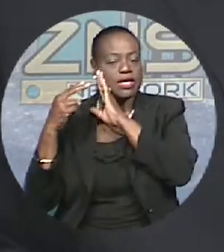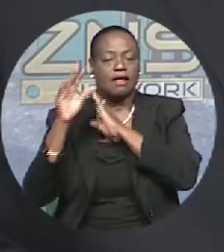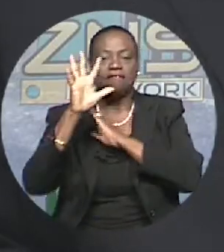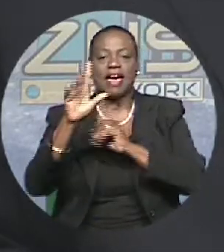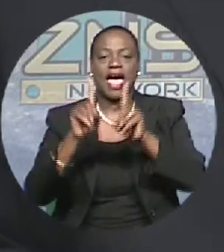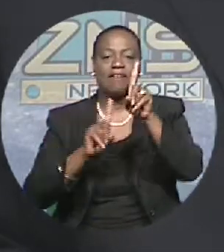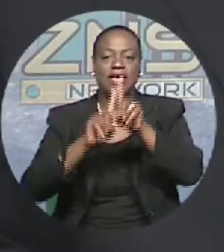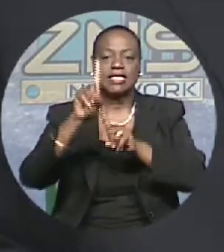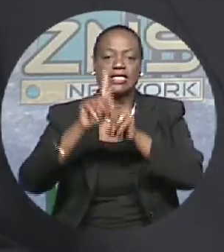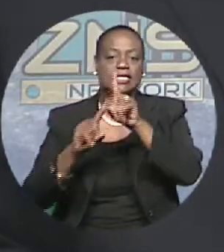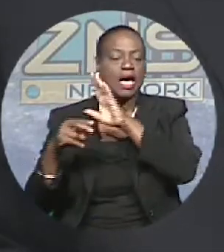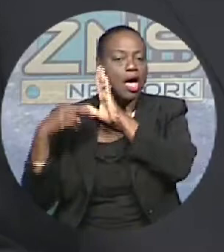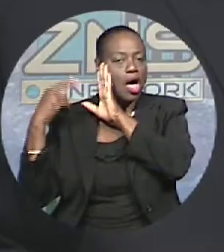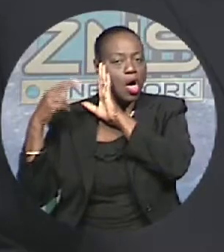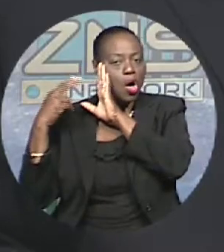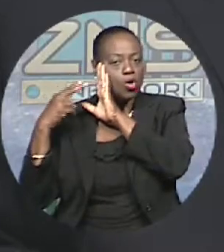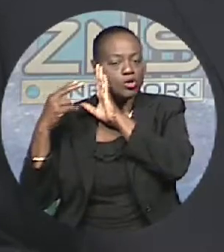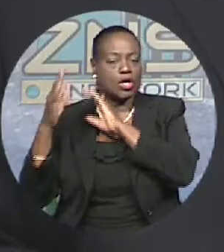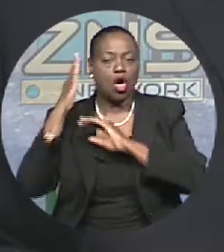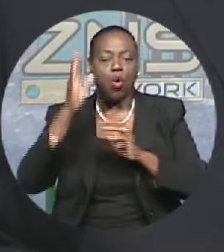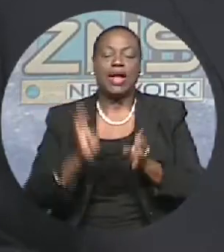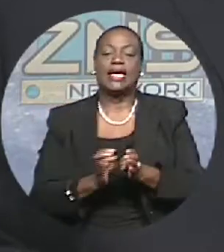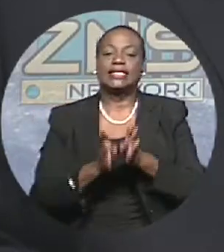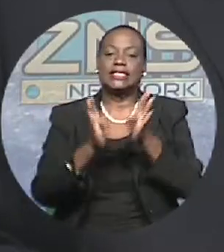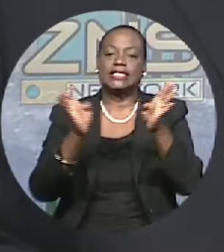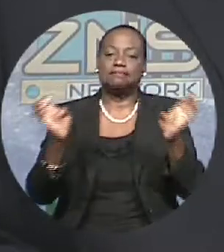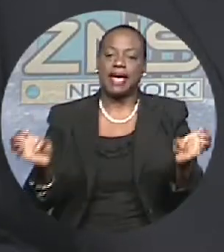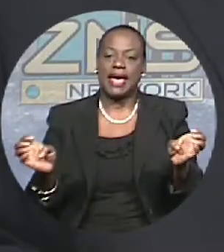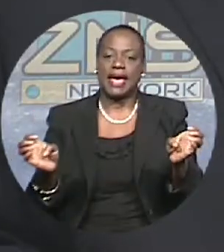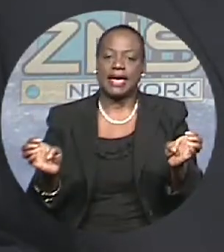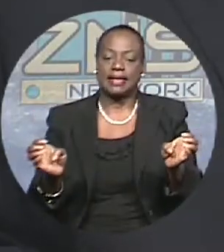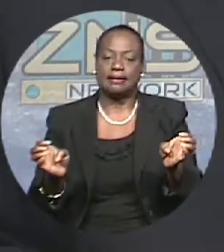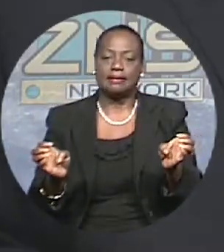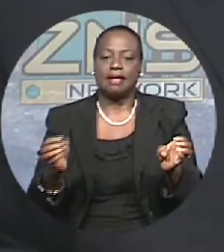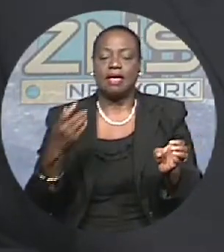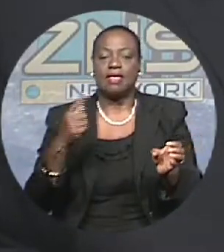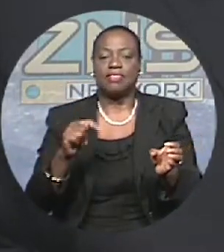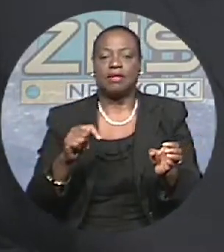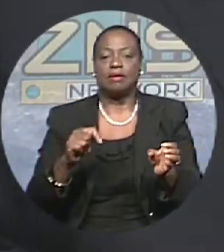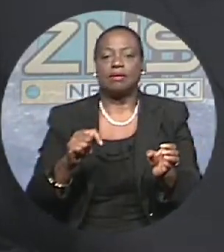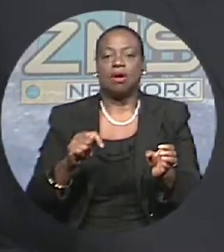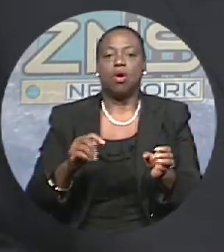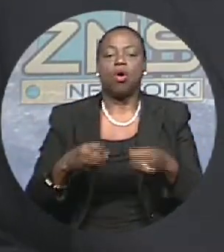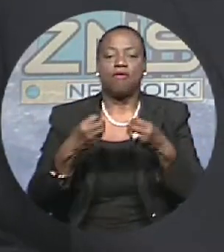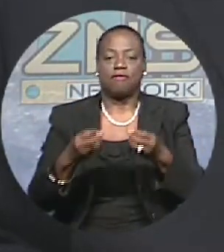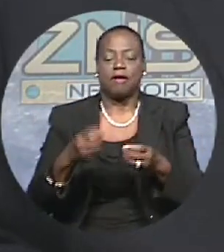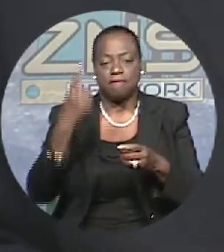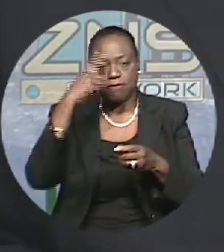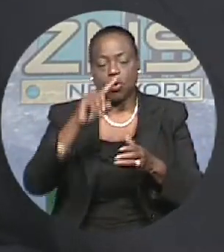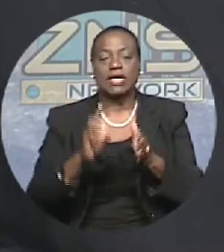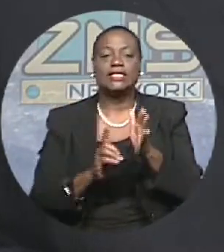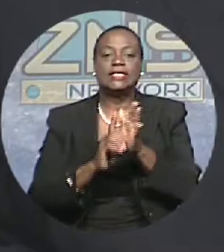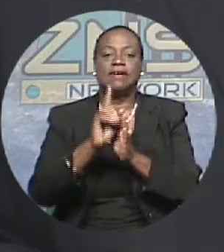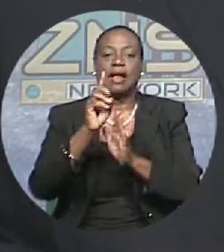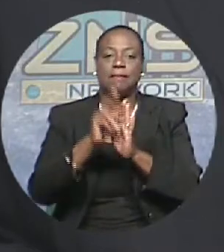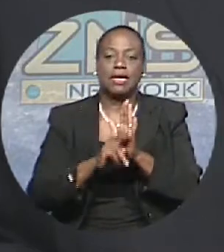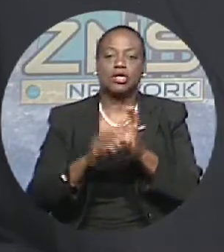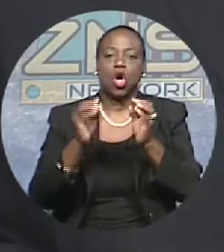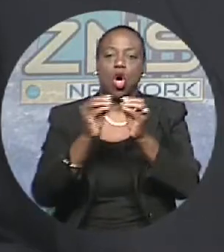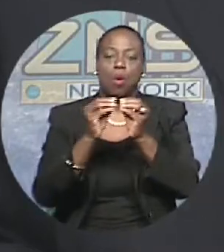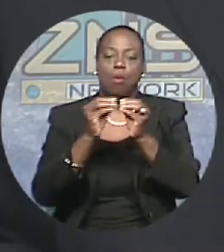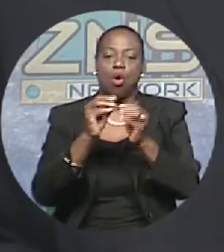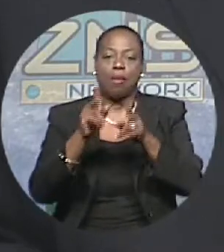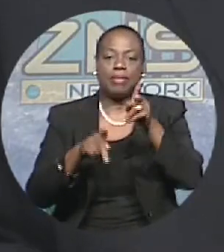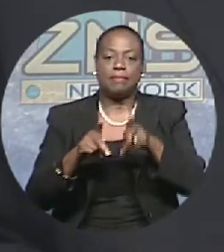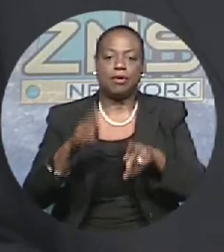and is expected to expand the product offering for the development. This means more jobs and sales opportunities for residents. Clint Watson